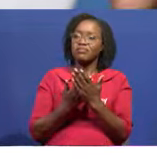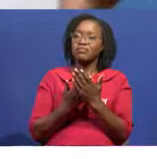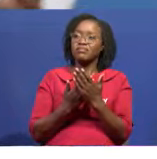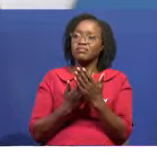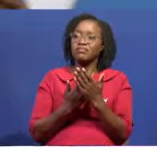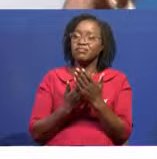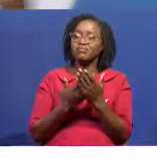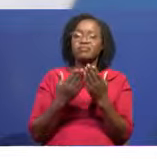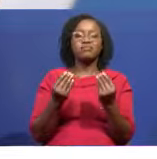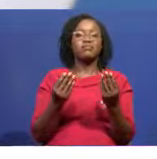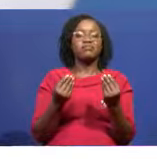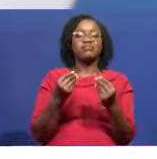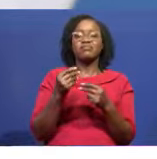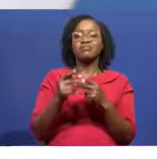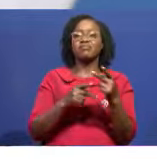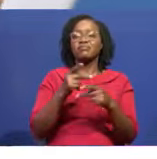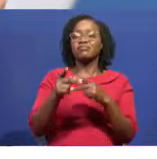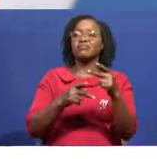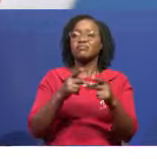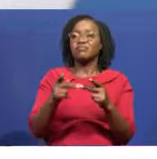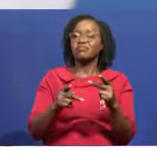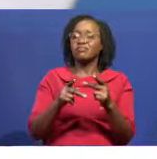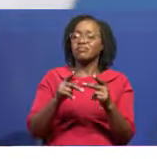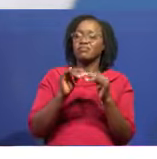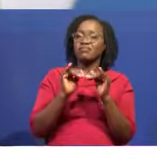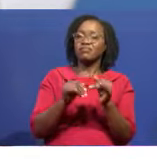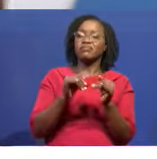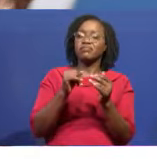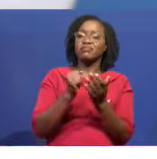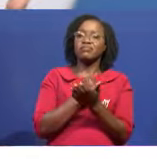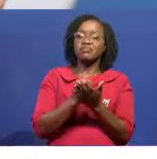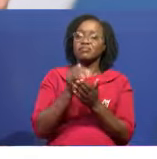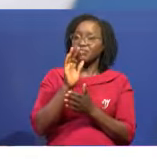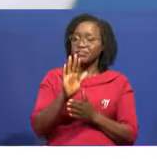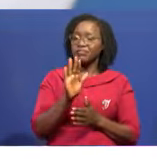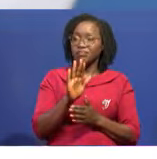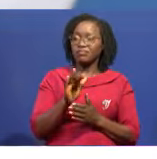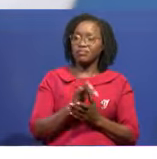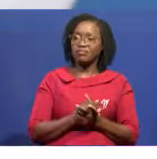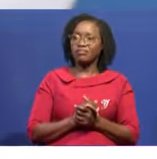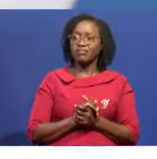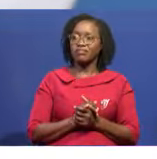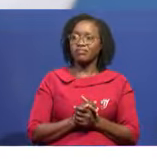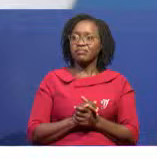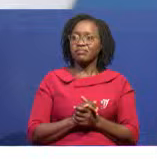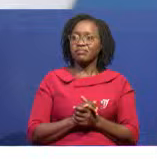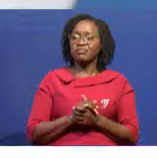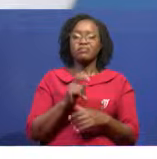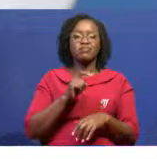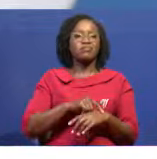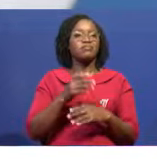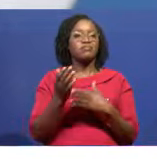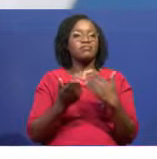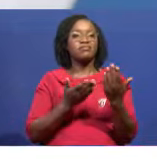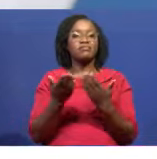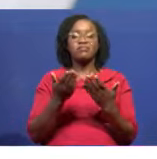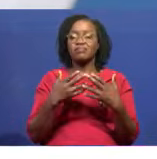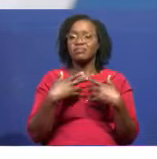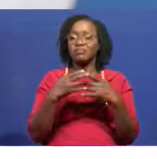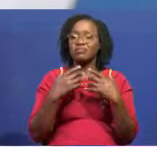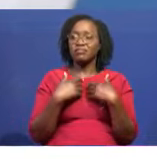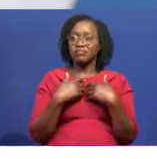that ease of processing the renewal of your passport. So that's what we are talking about, that once these services have been